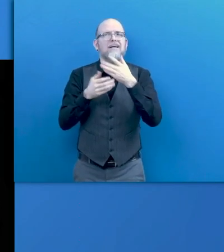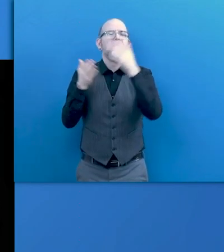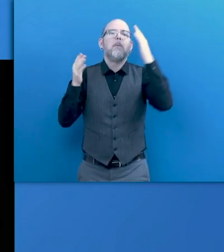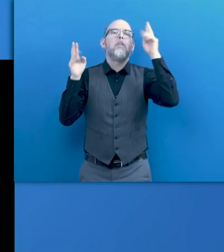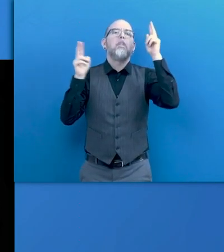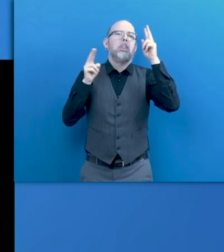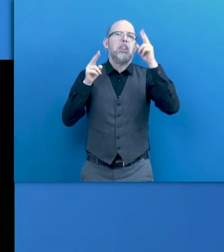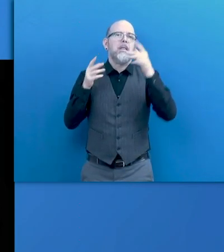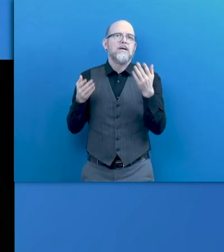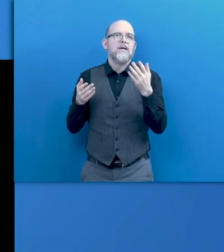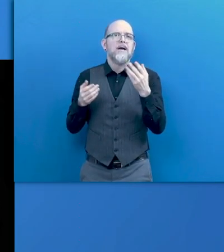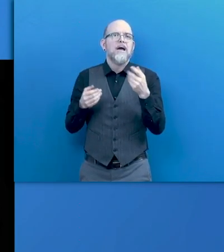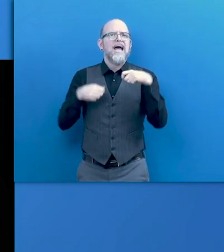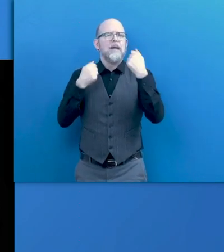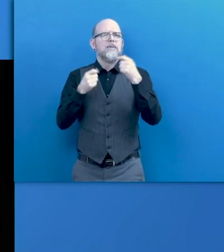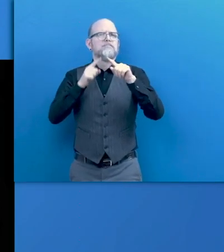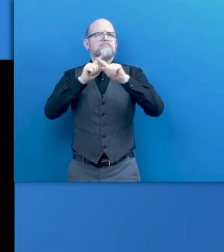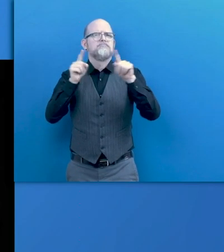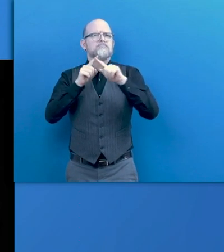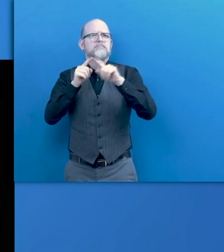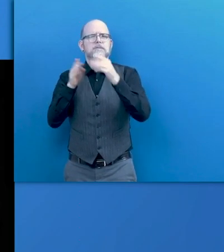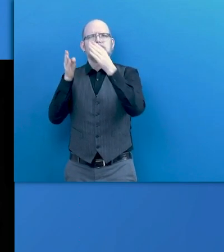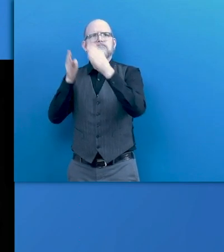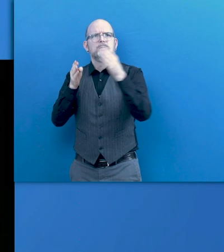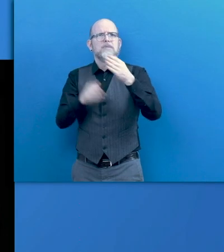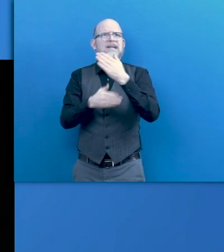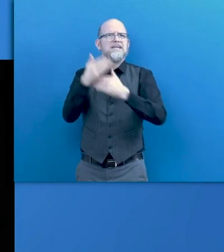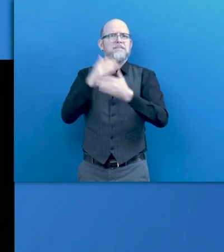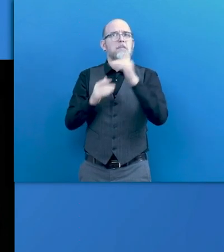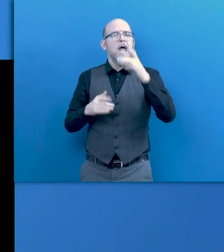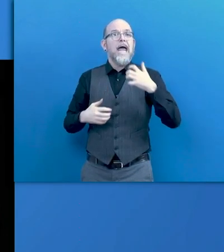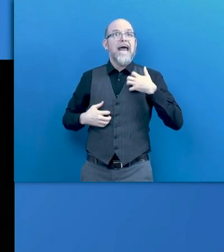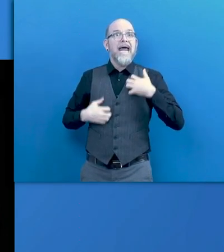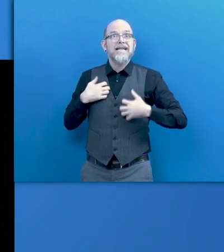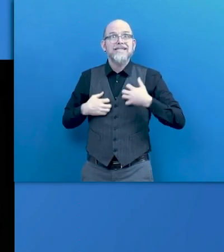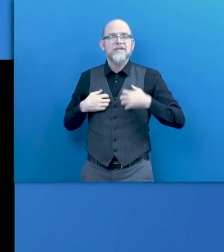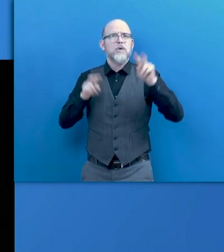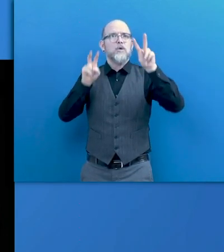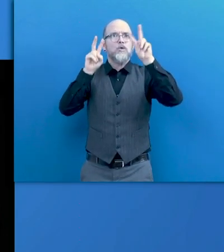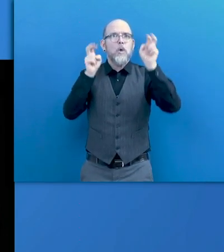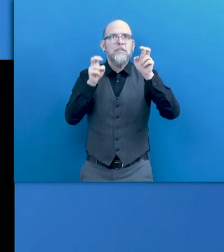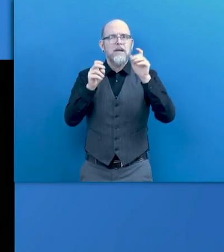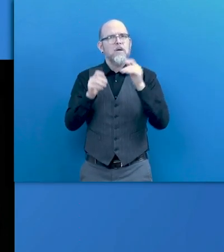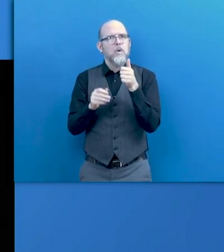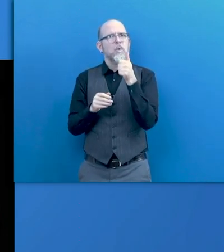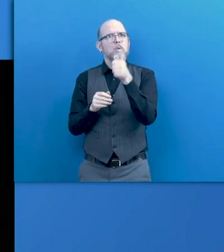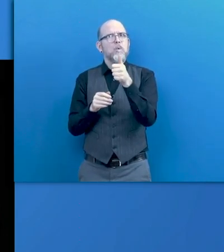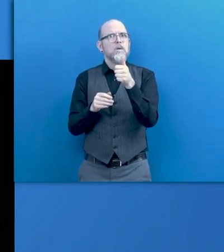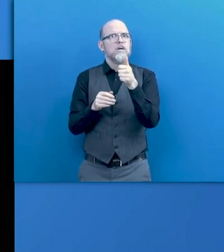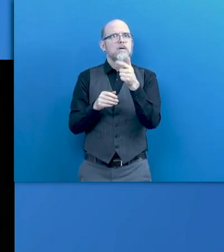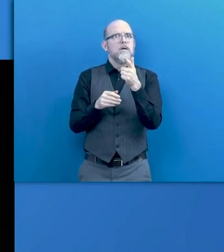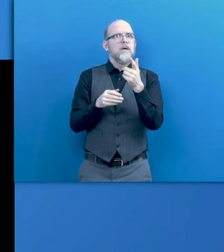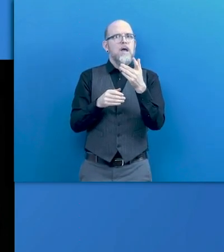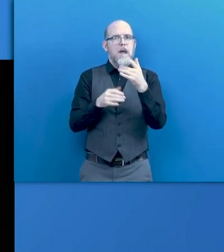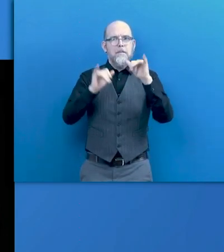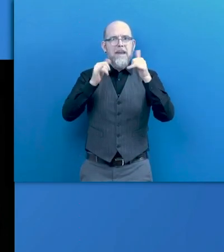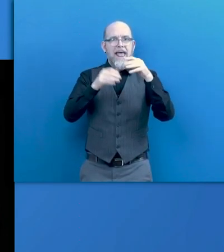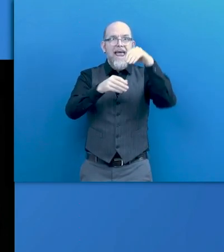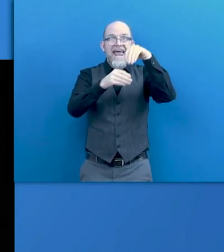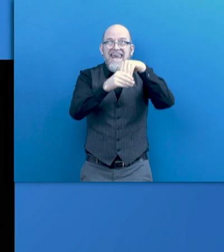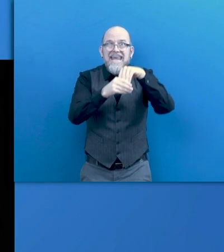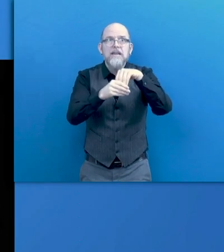Especially since there are different types of colorblindness. But the interesting thing is that this is a topic that has already been taken up by games. What I